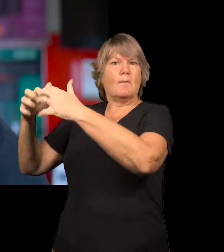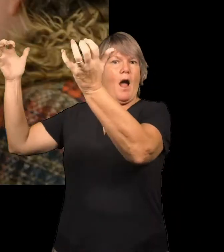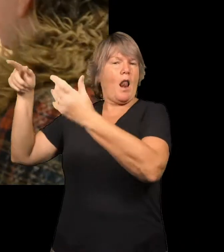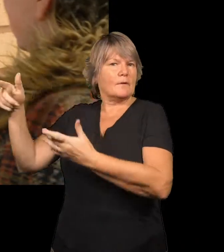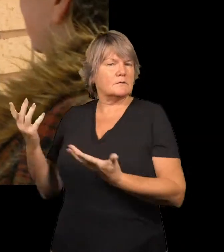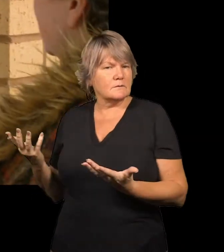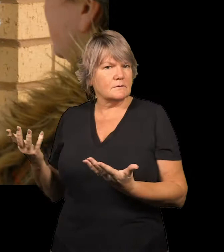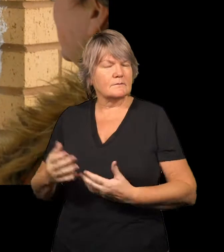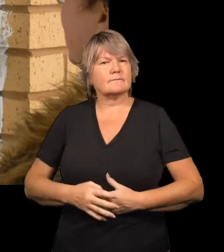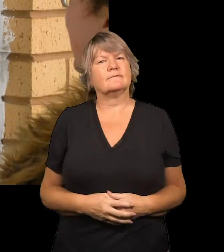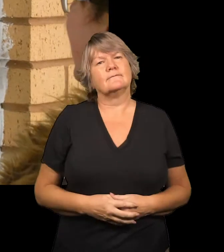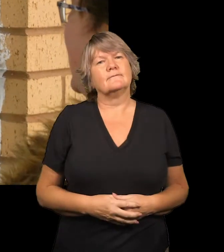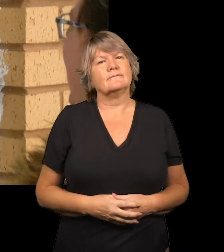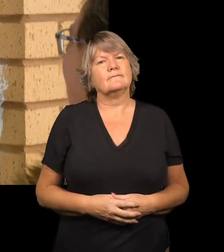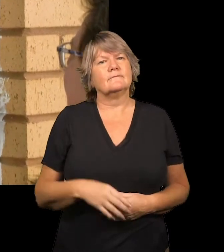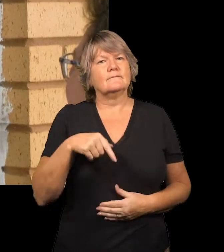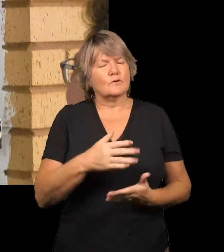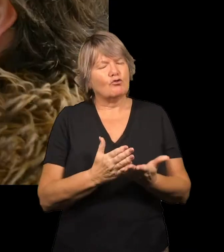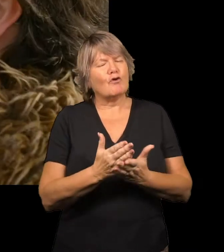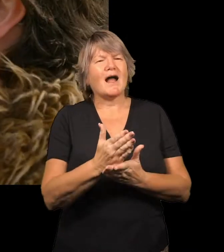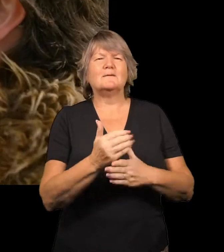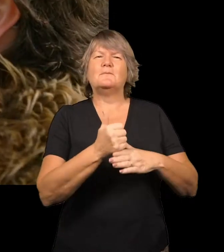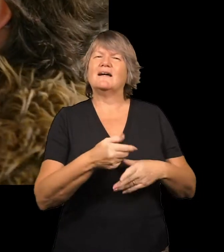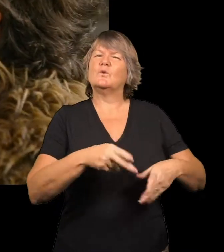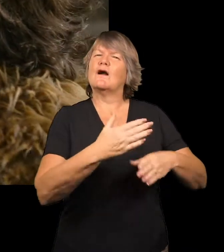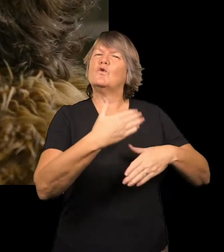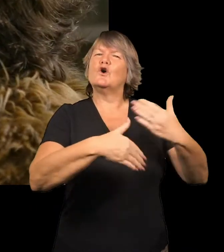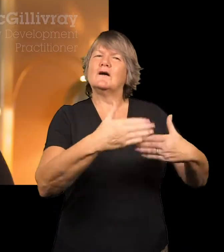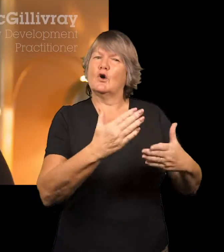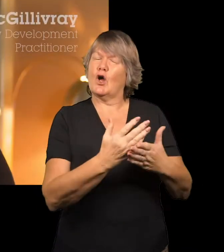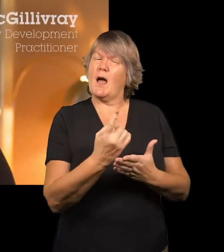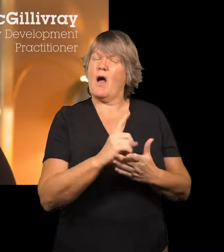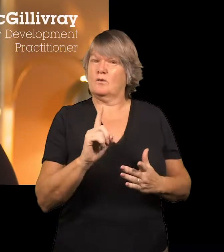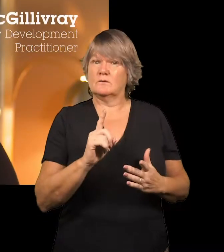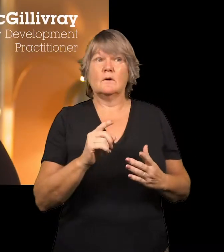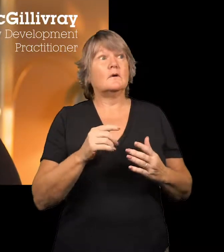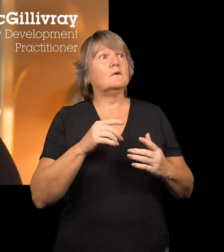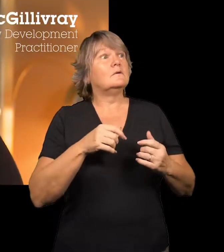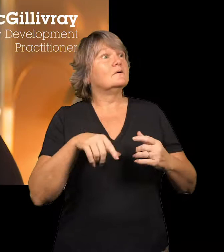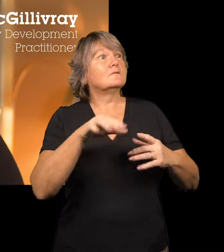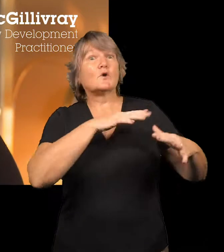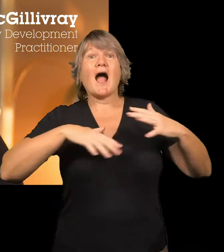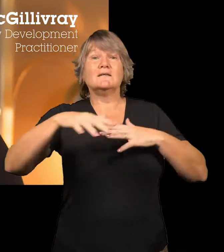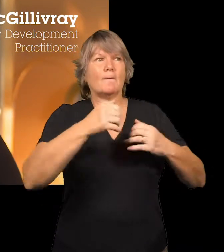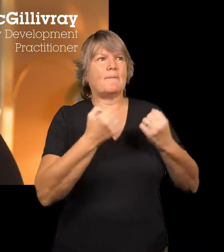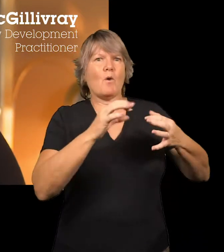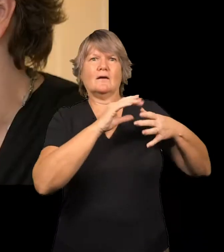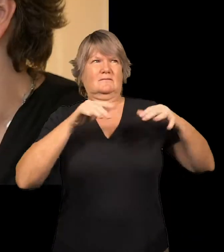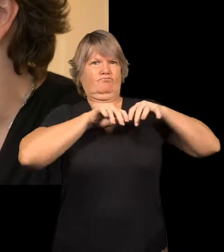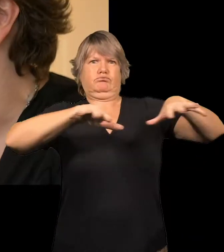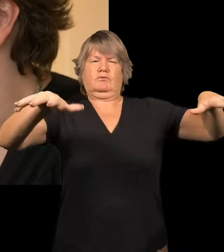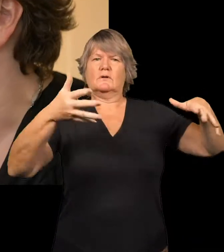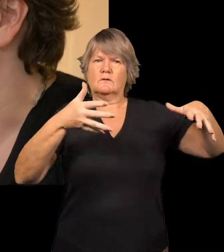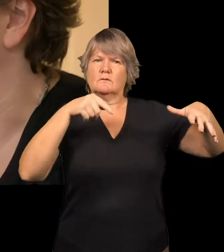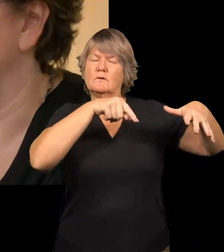Scottish Parliament. Using a human rights-based approach is really about transforming the power dynamic